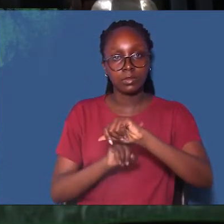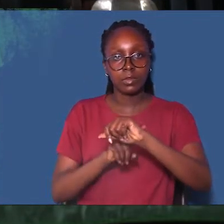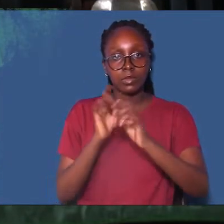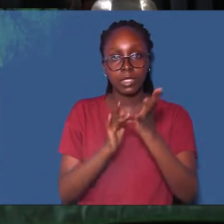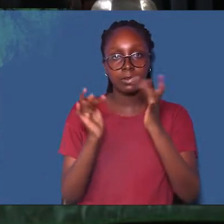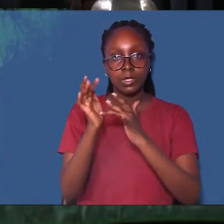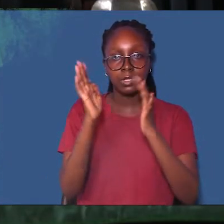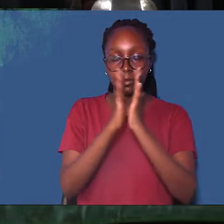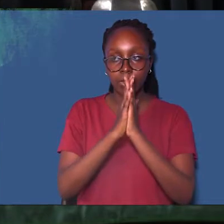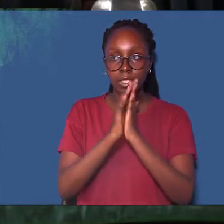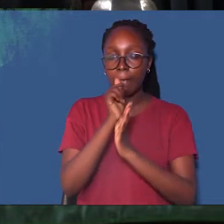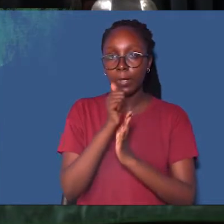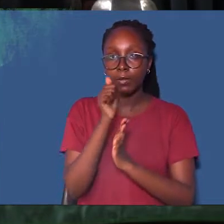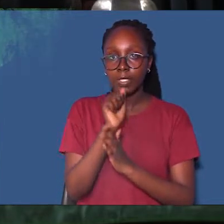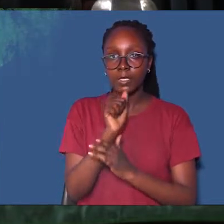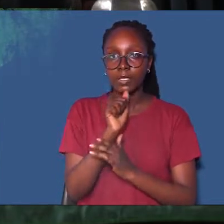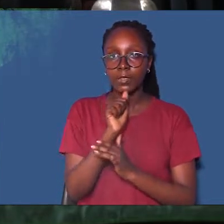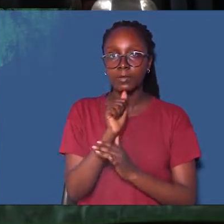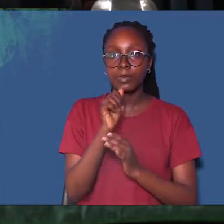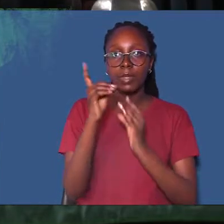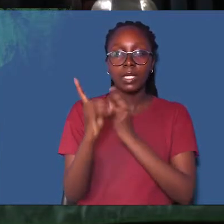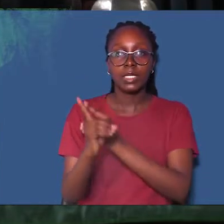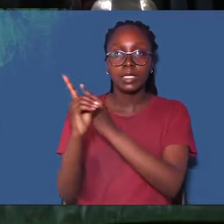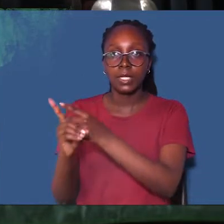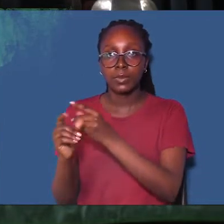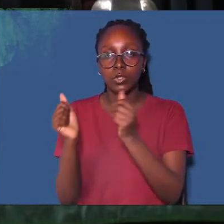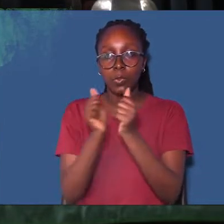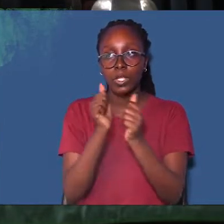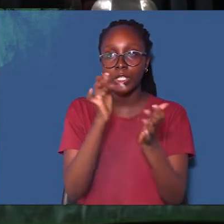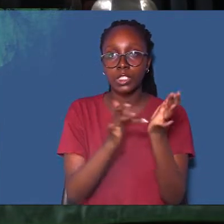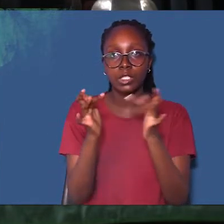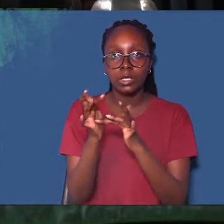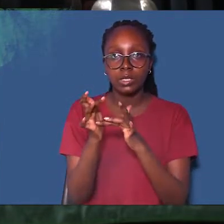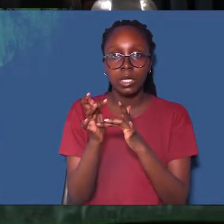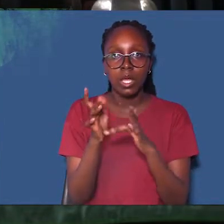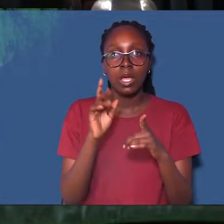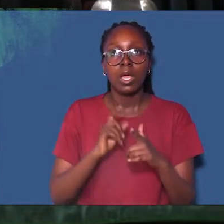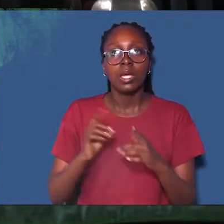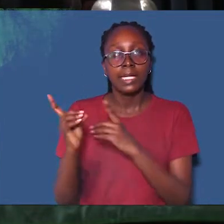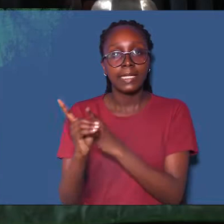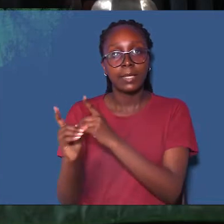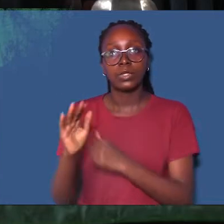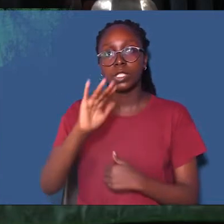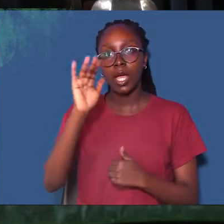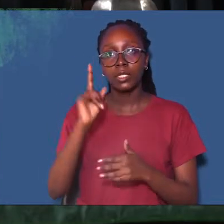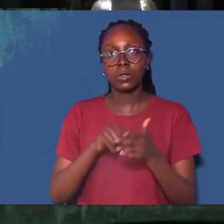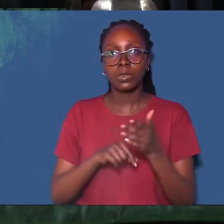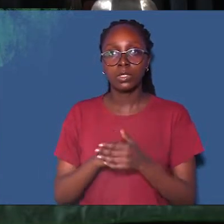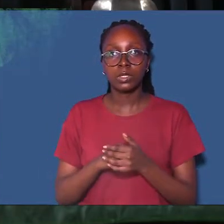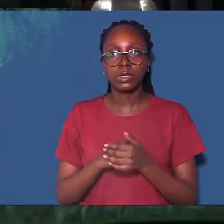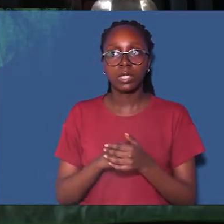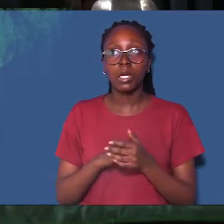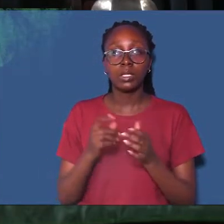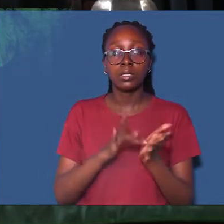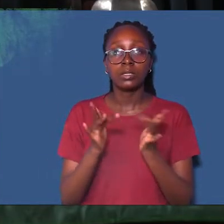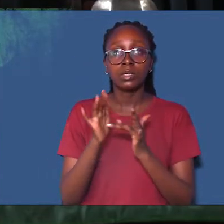in private and his disciples were with him, he asked them, 'Who do the crowd say I